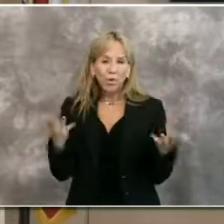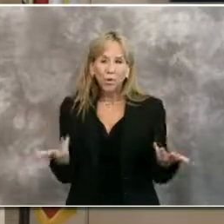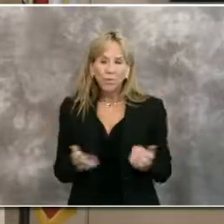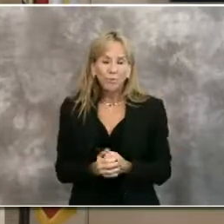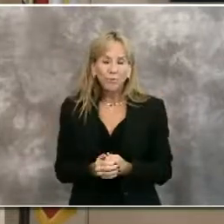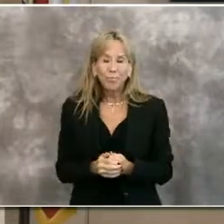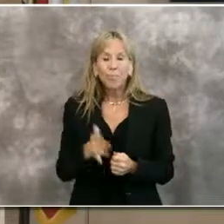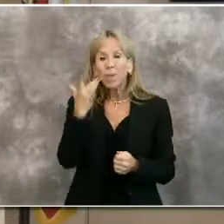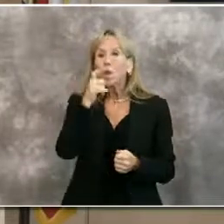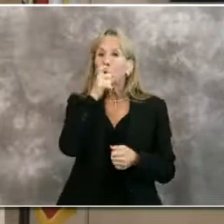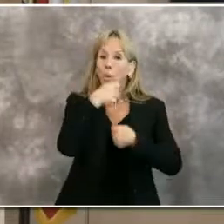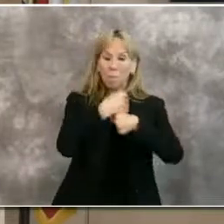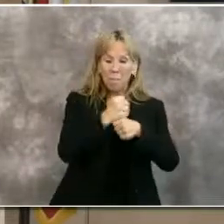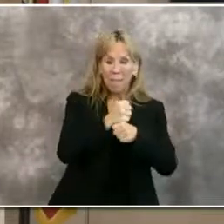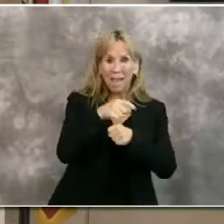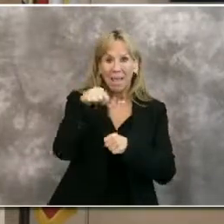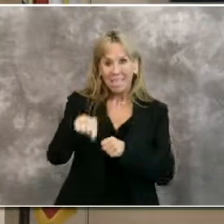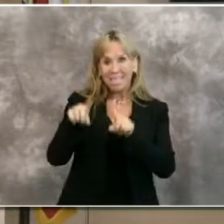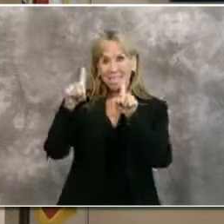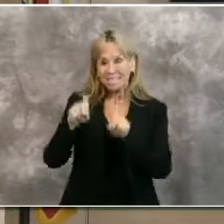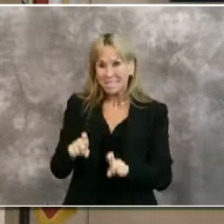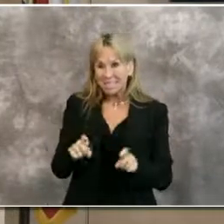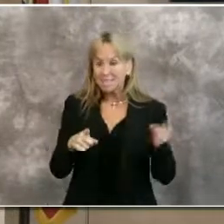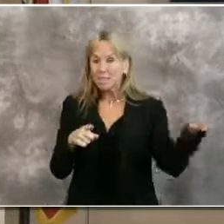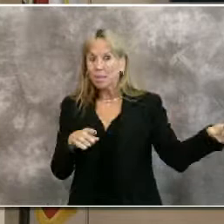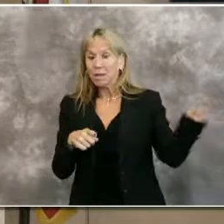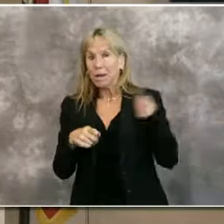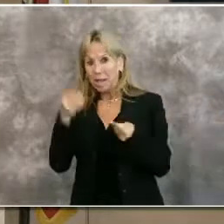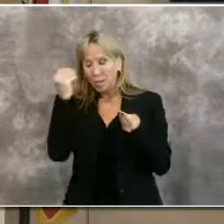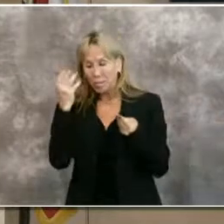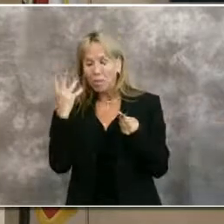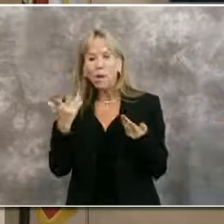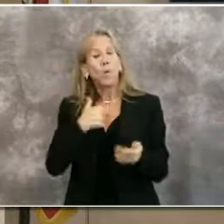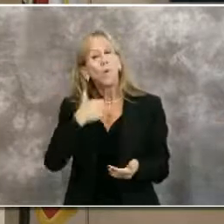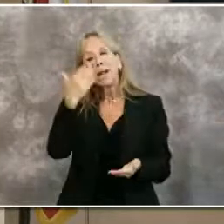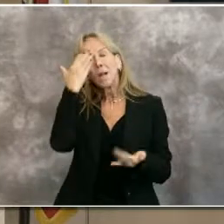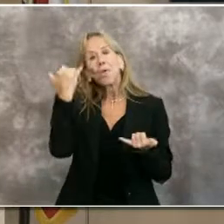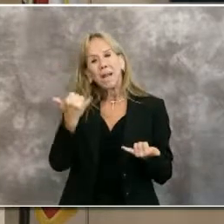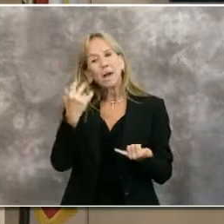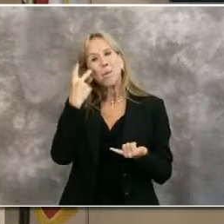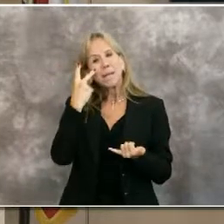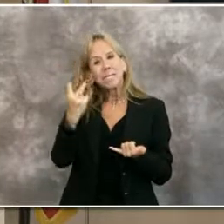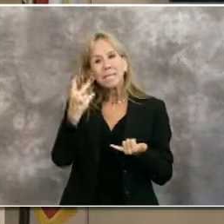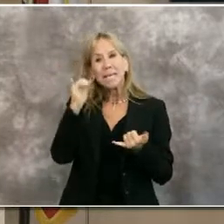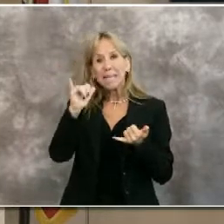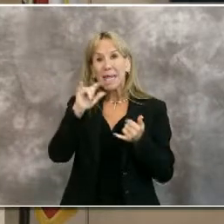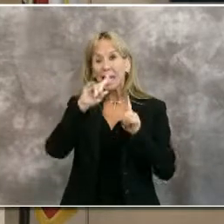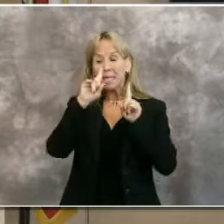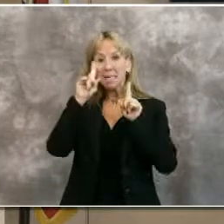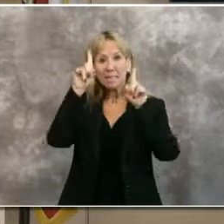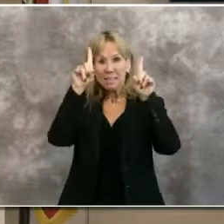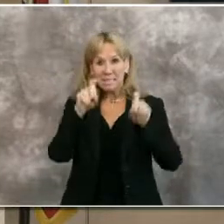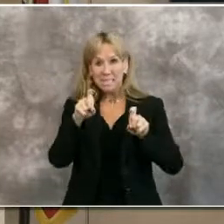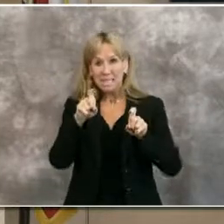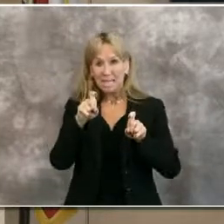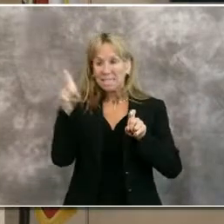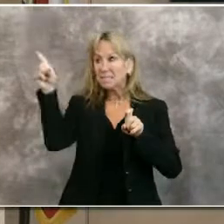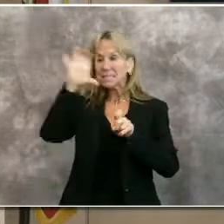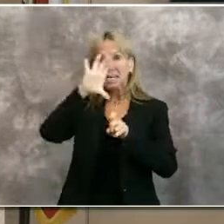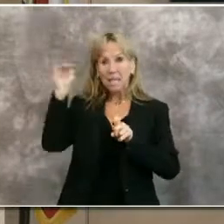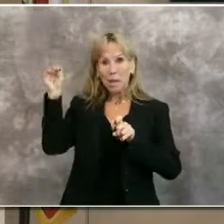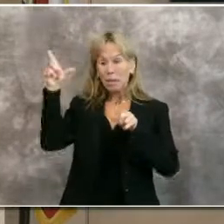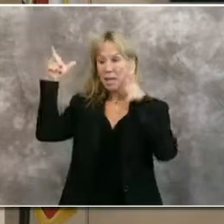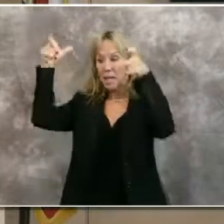these reagents that have to provide it. We do know there's a tripling down of these various companies throughout the